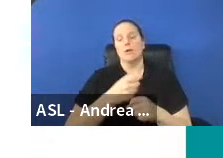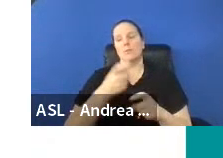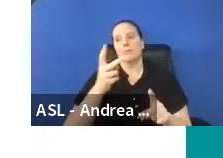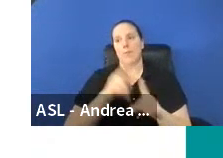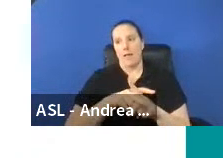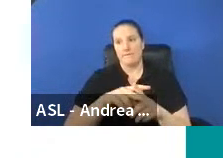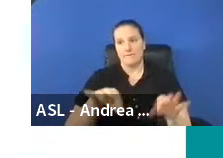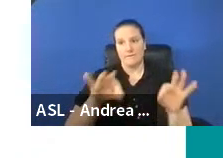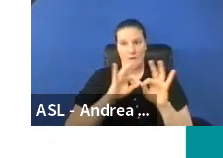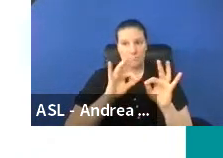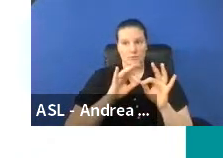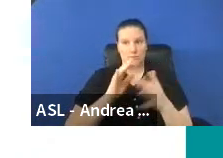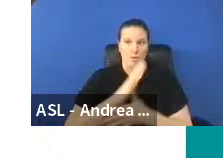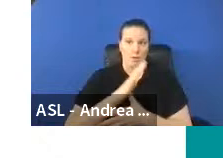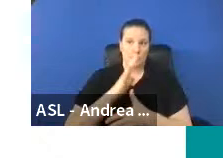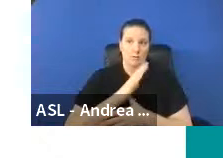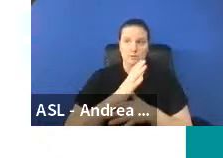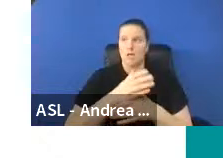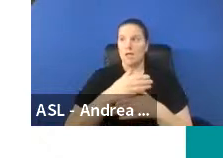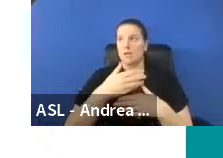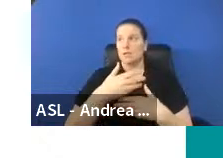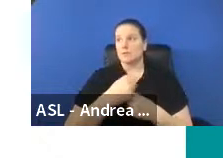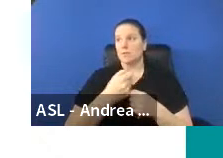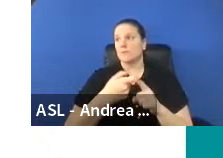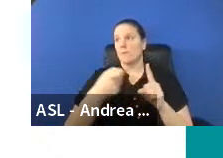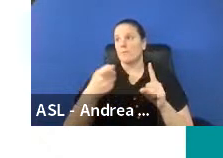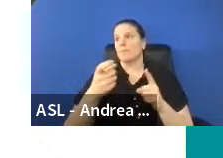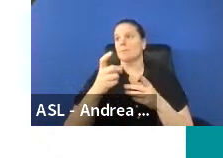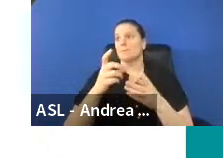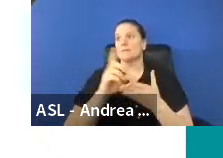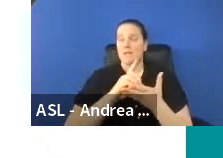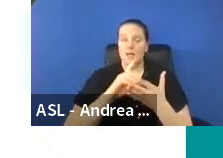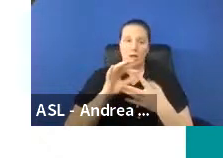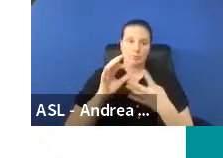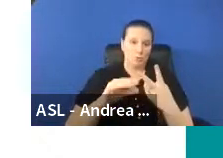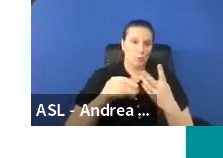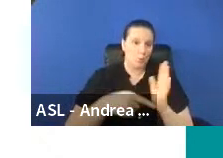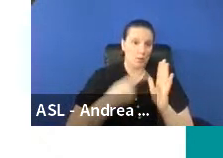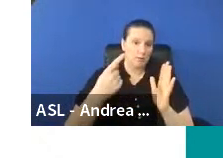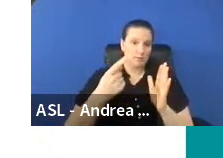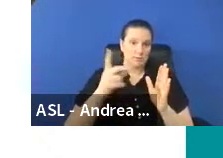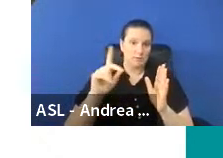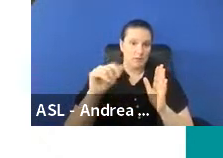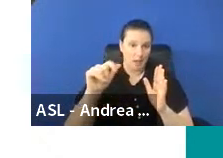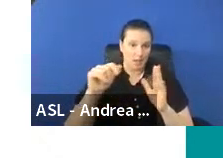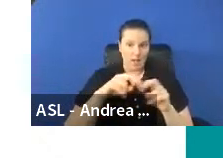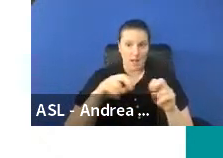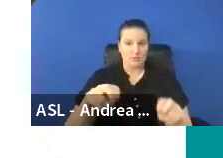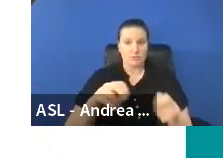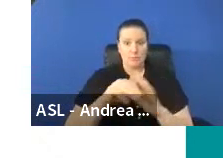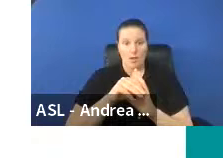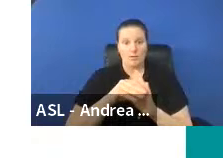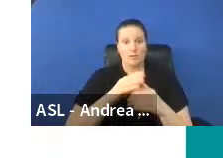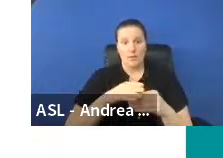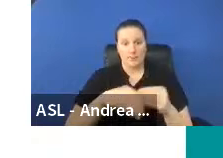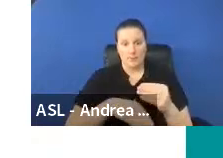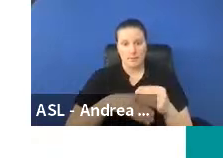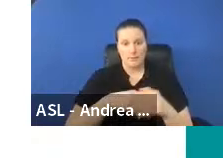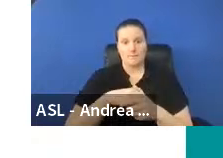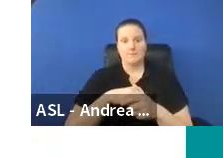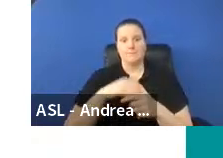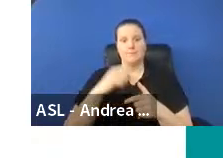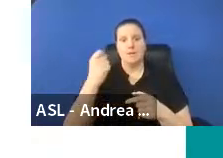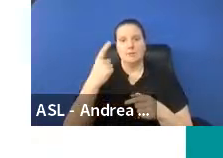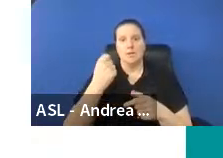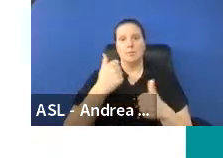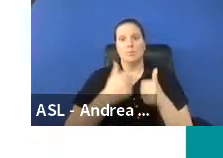and priorities expressed by the community to the design options once the data analysis and modeling is complete, and understand which